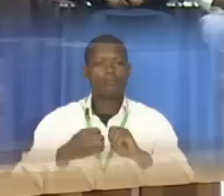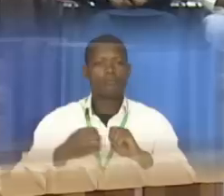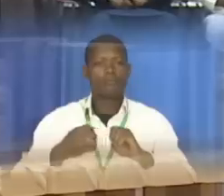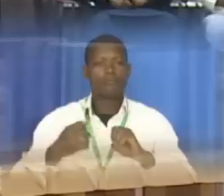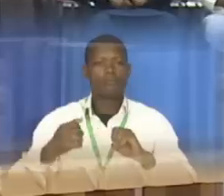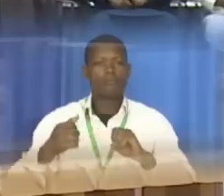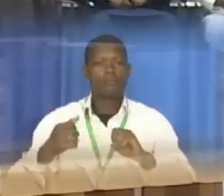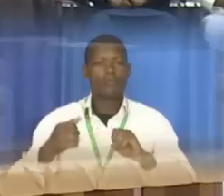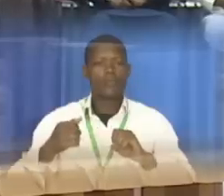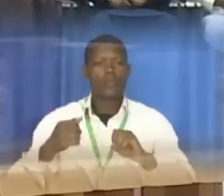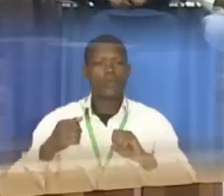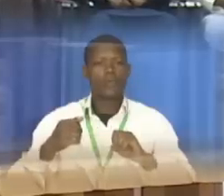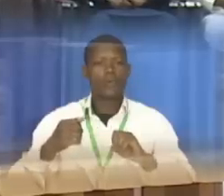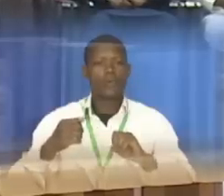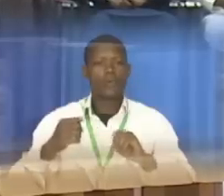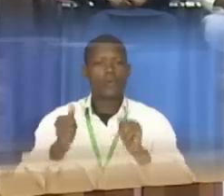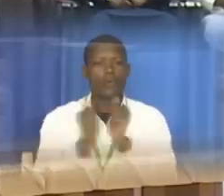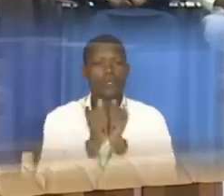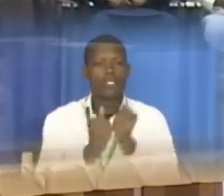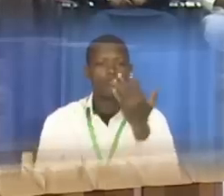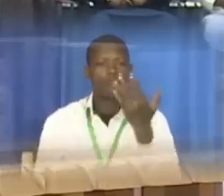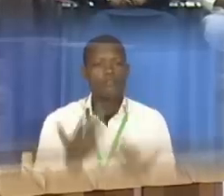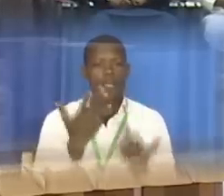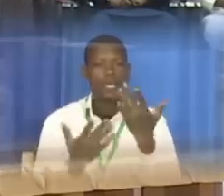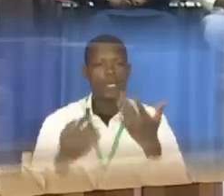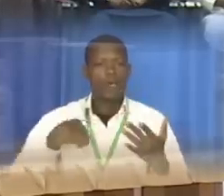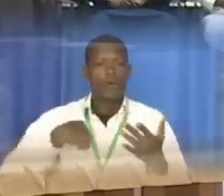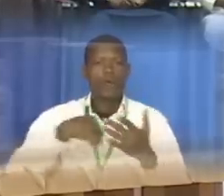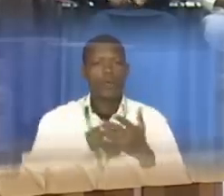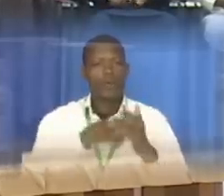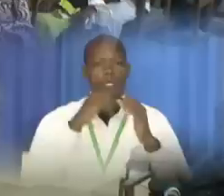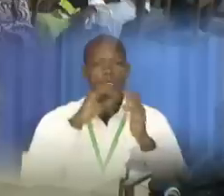then we need to pray that that will not happen in Nigeria.